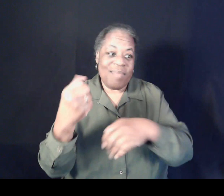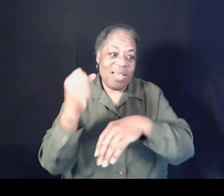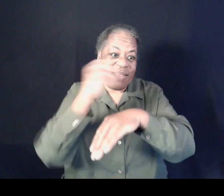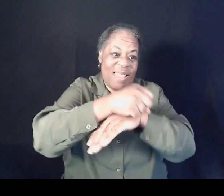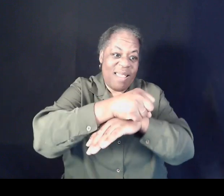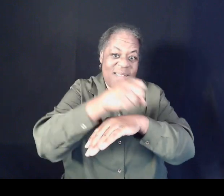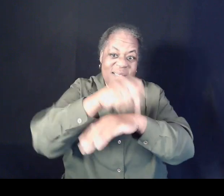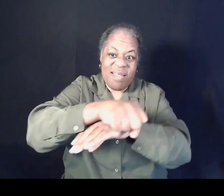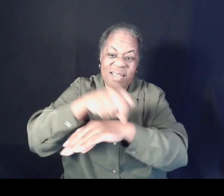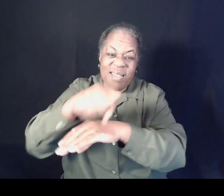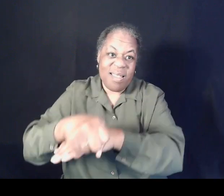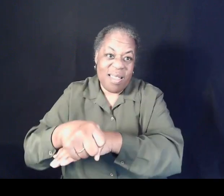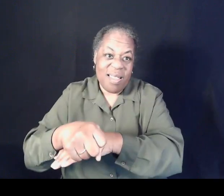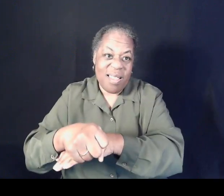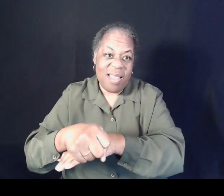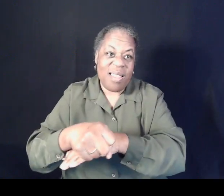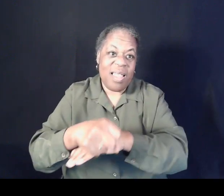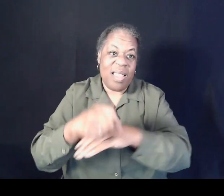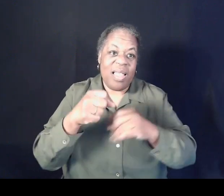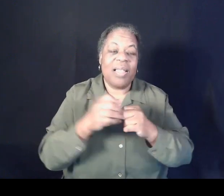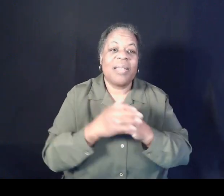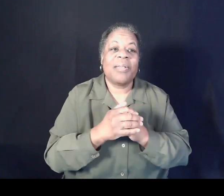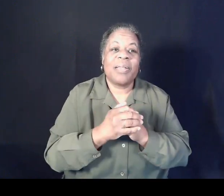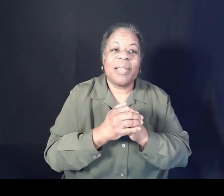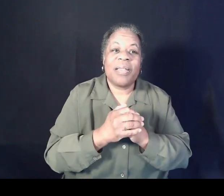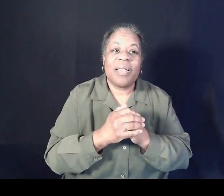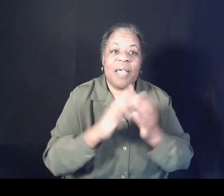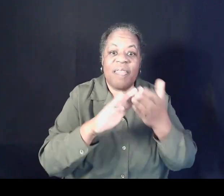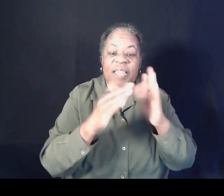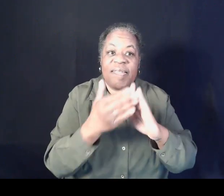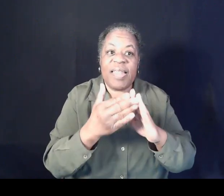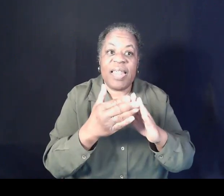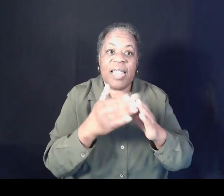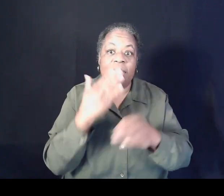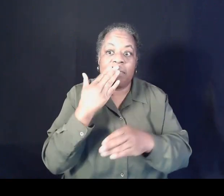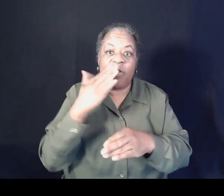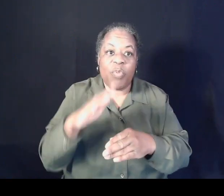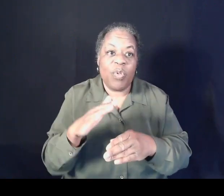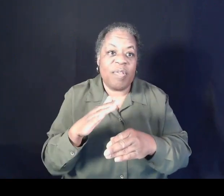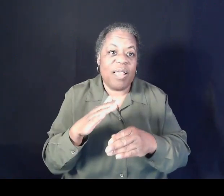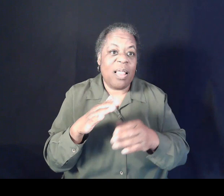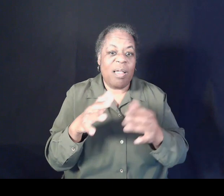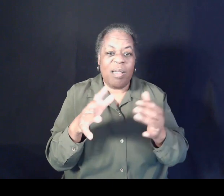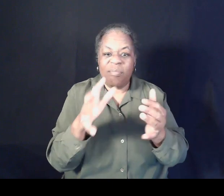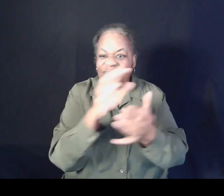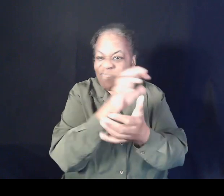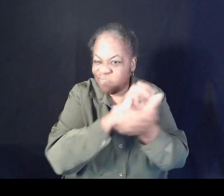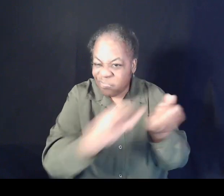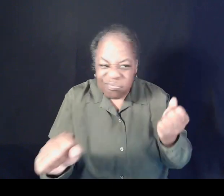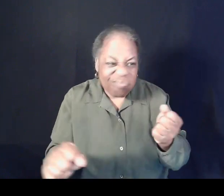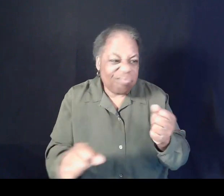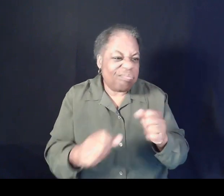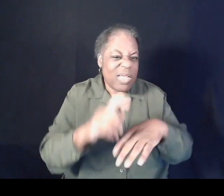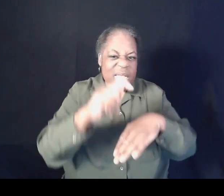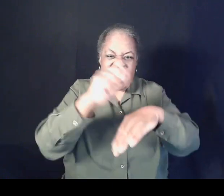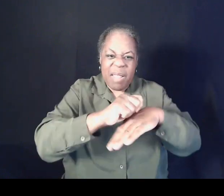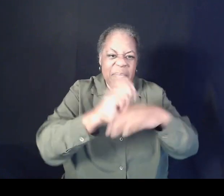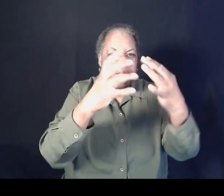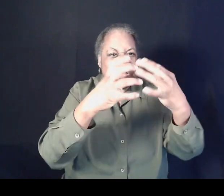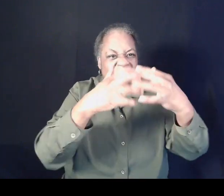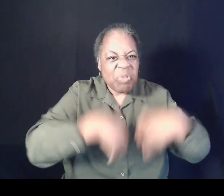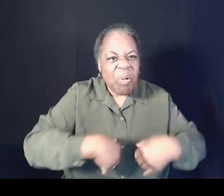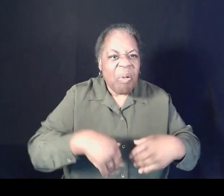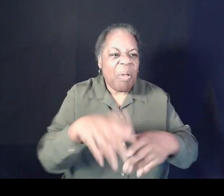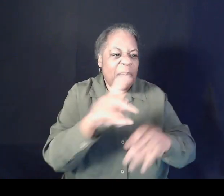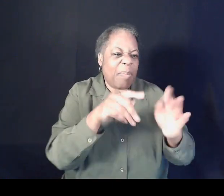in 586 BC. The city of Jerusalem is sacked. Countless are killed. The temple is destroyed. The Ark